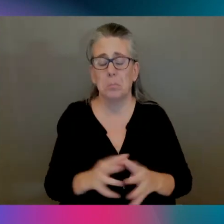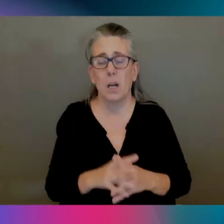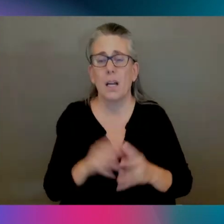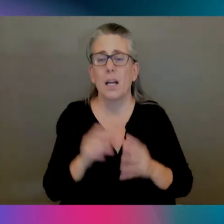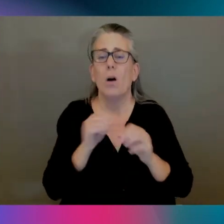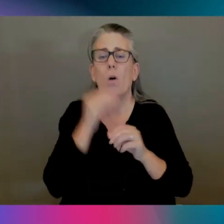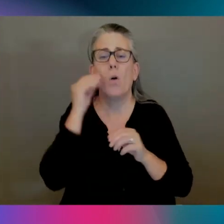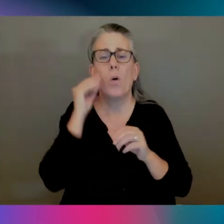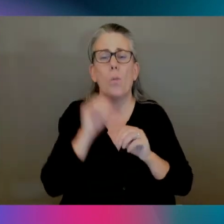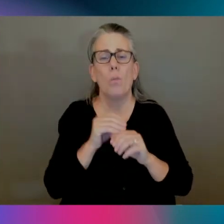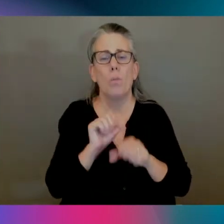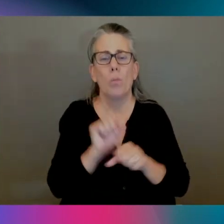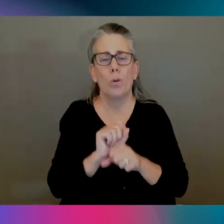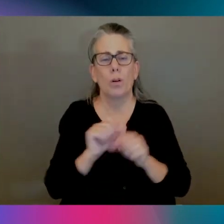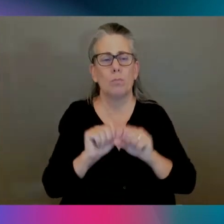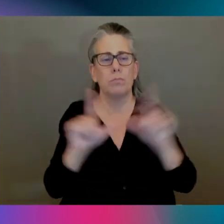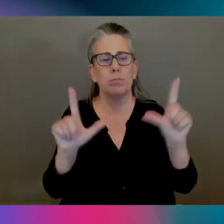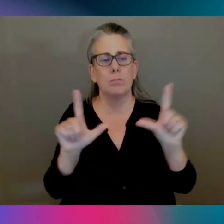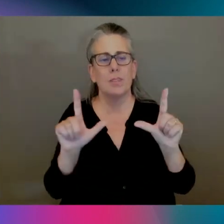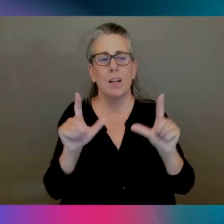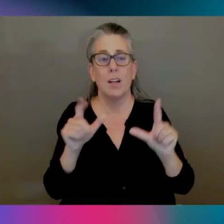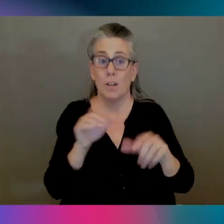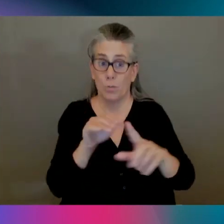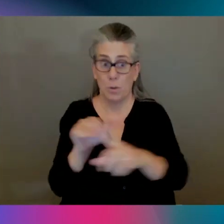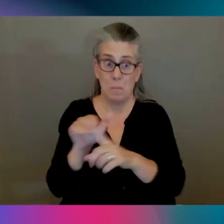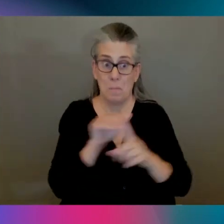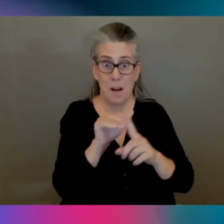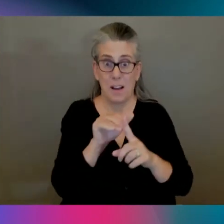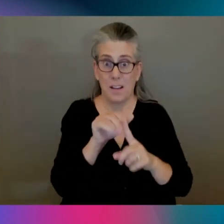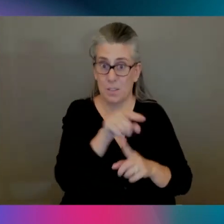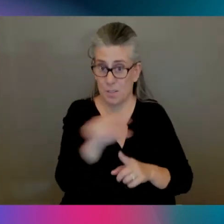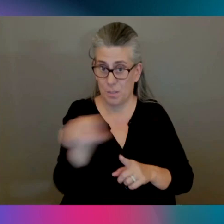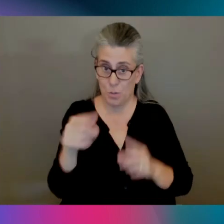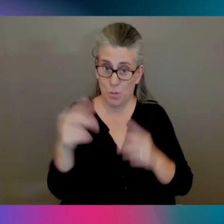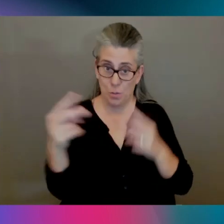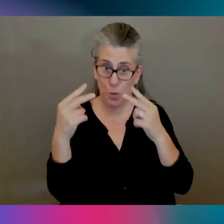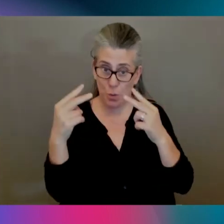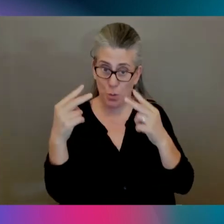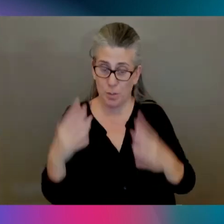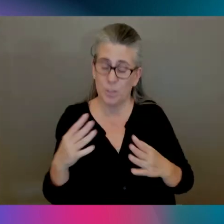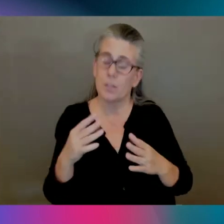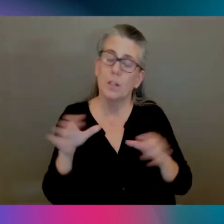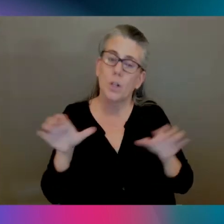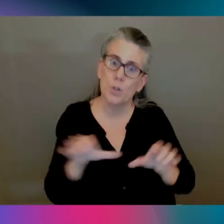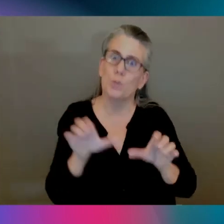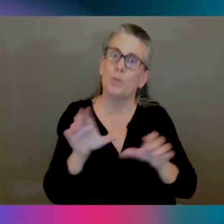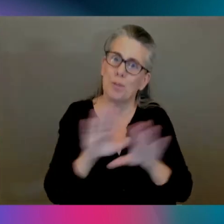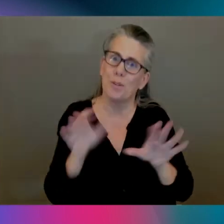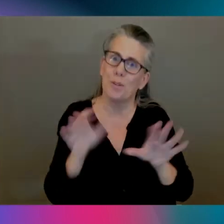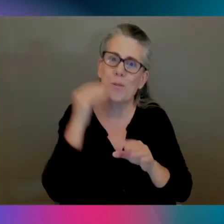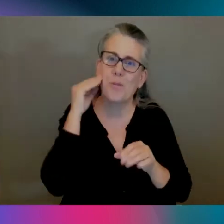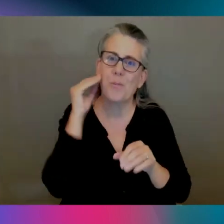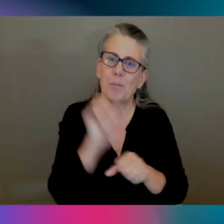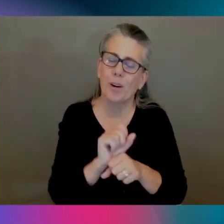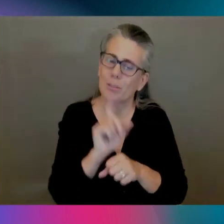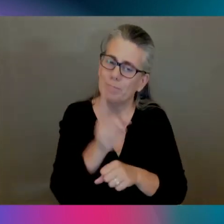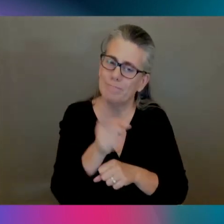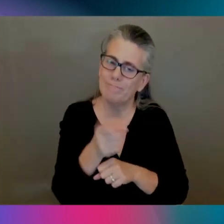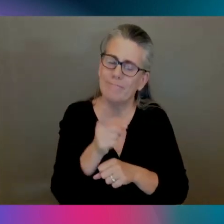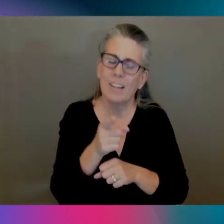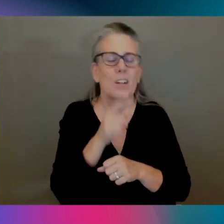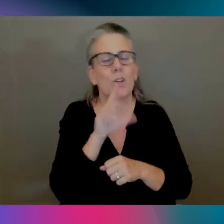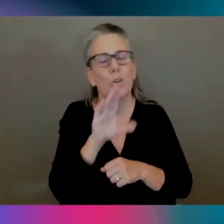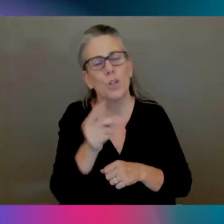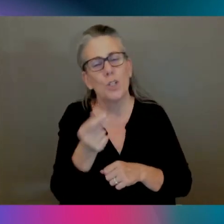remind everyone we do have homework. That's right. Do your homework. Sorry, not sorry. Do your homework. Do your homework. Don't let your dog eat it, your fish, your